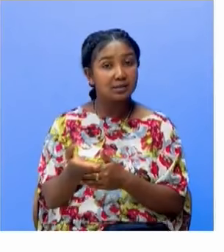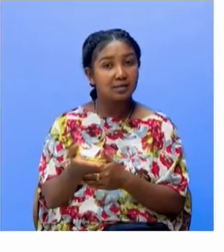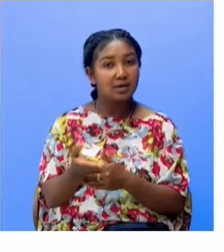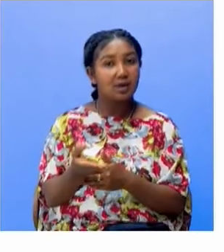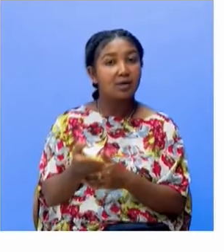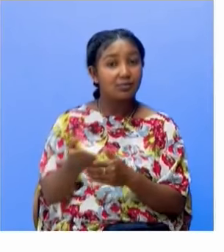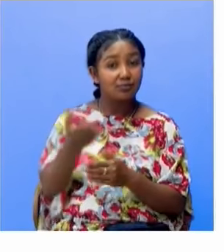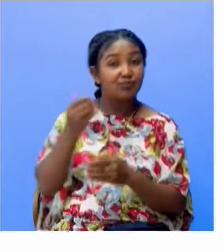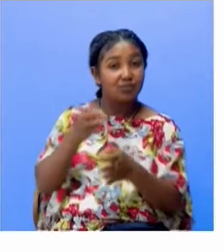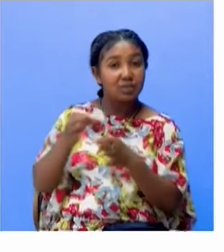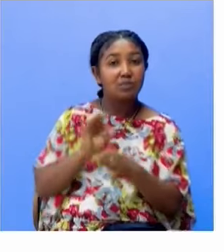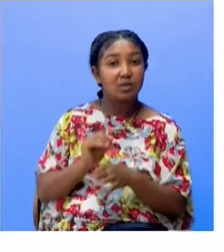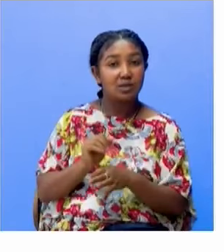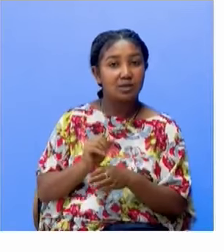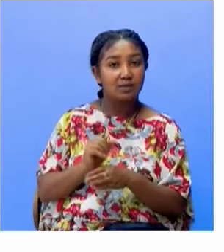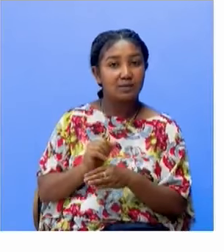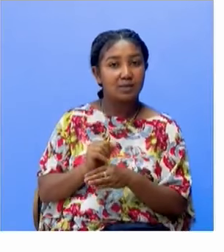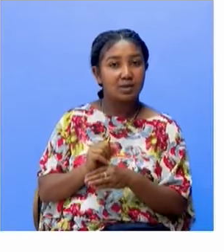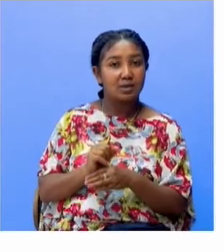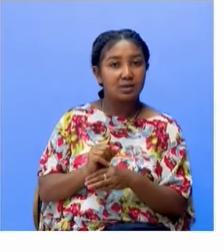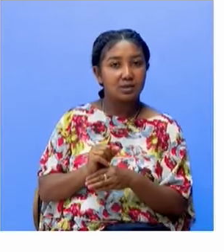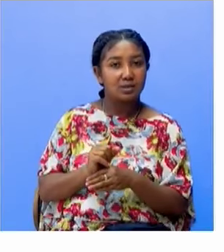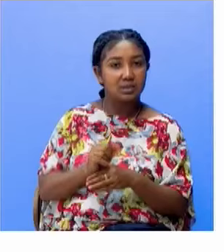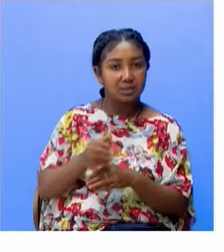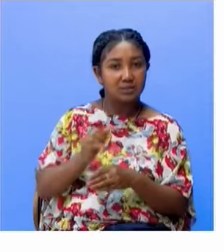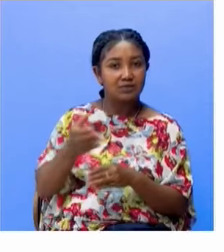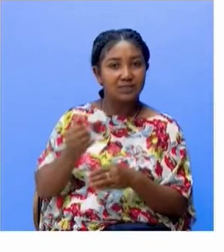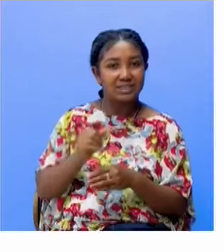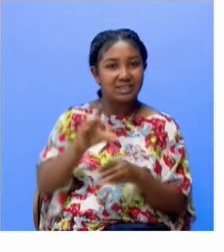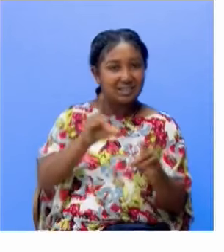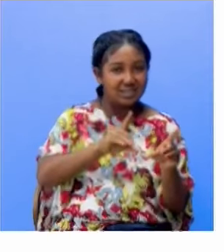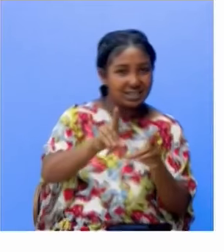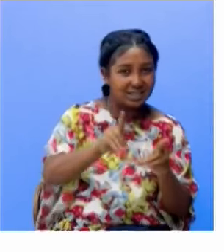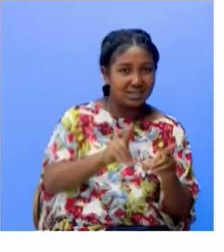as we've said so far, did,